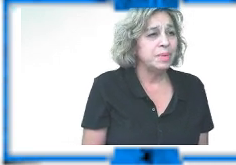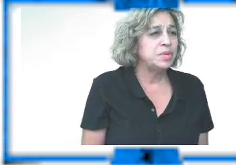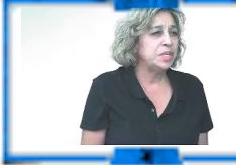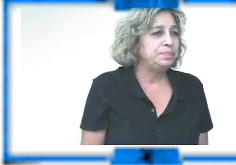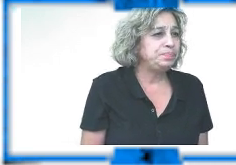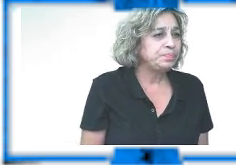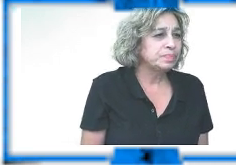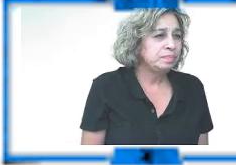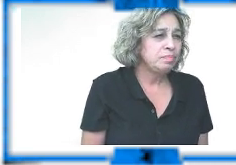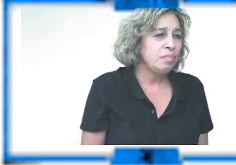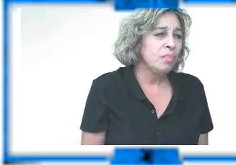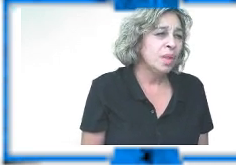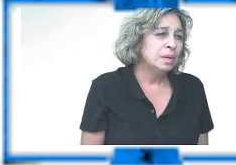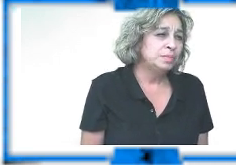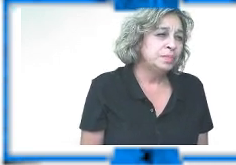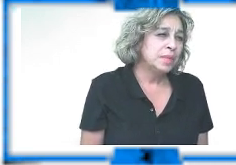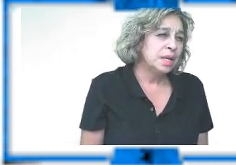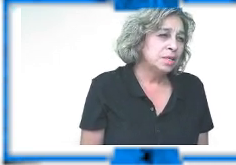for corruption.